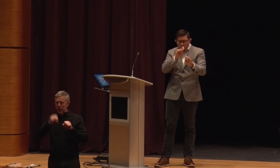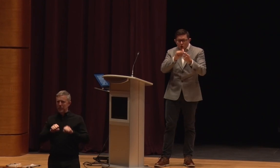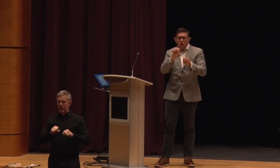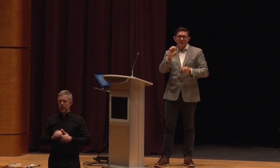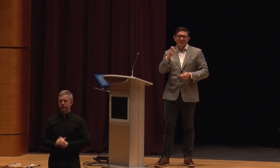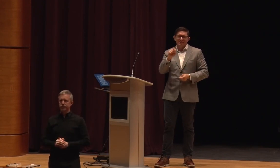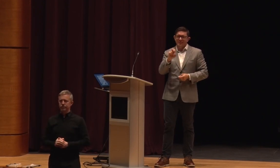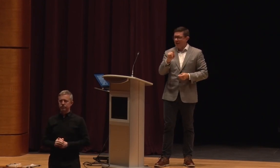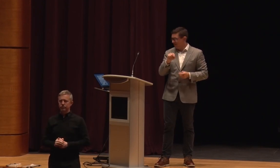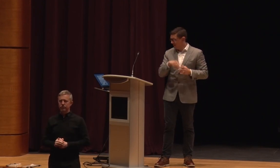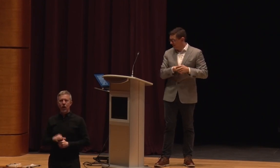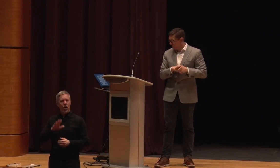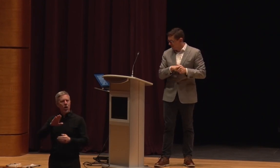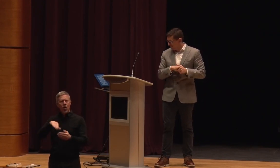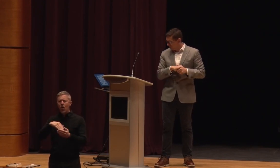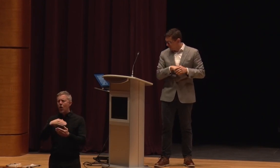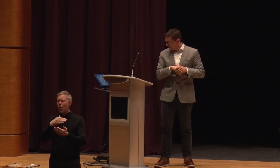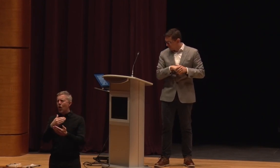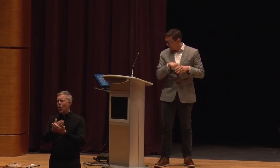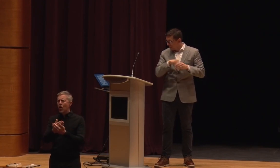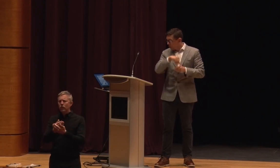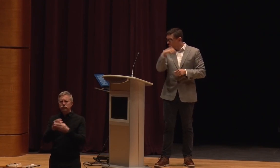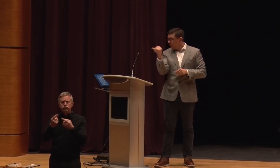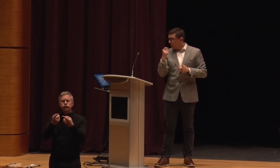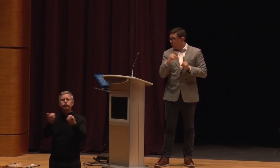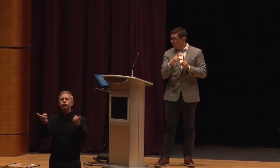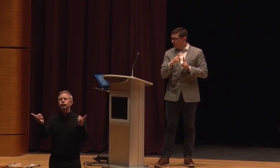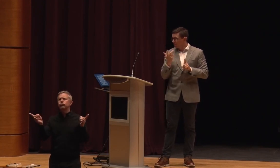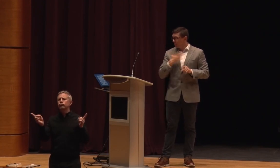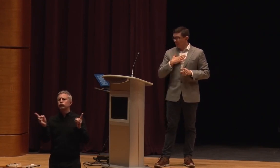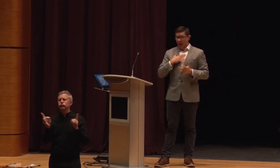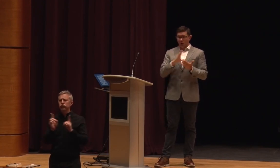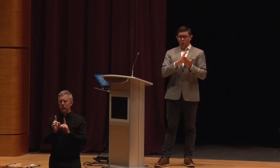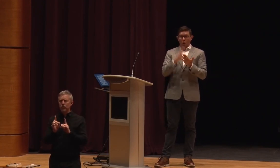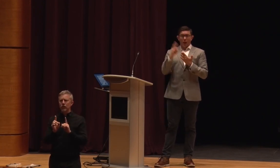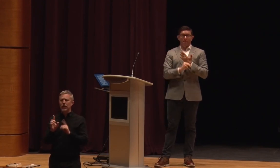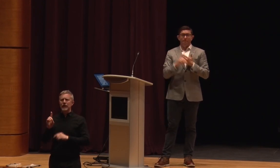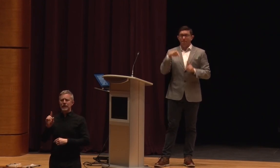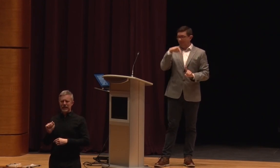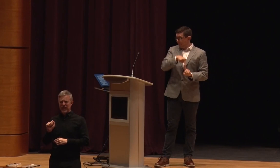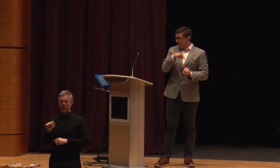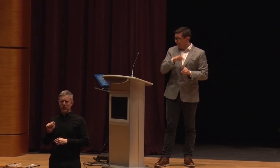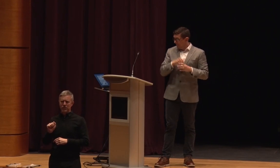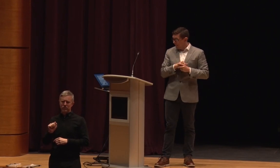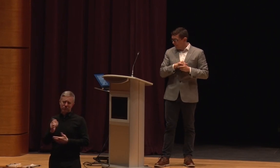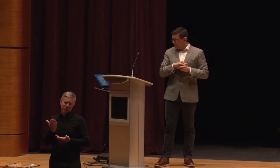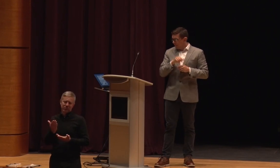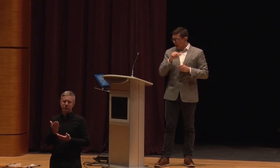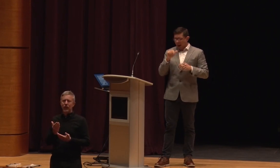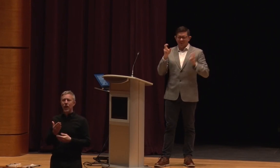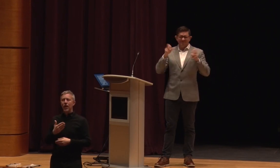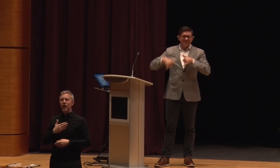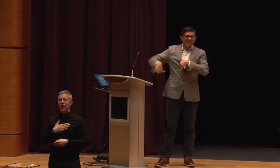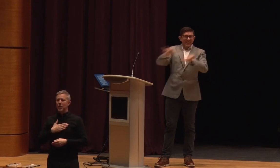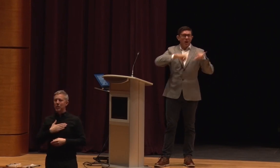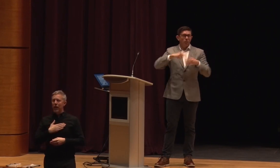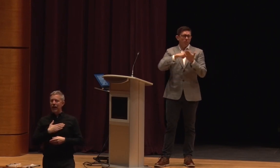We are all disabled to a specific extent. In other words, my curriculum,